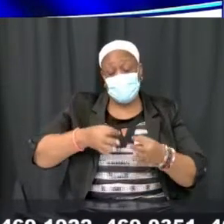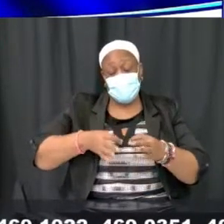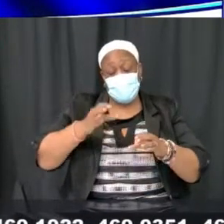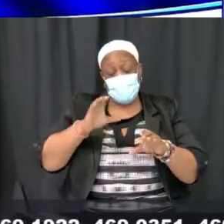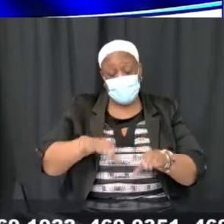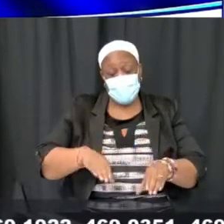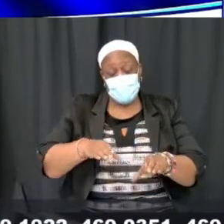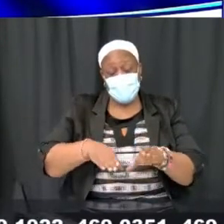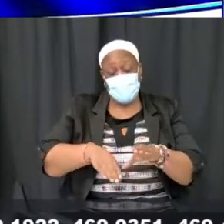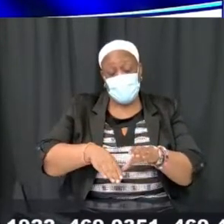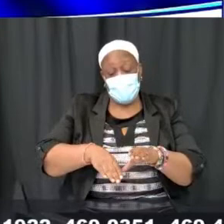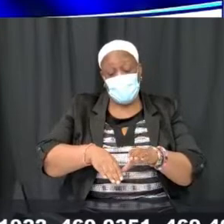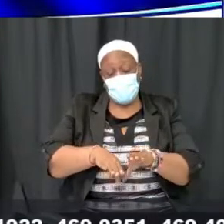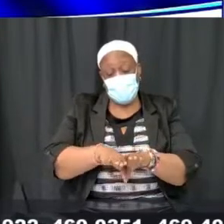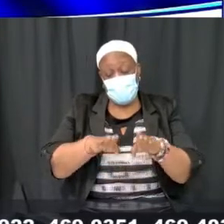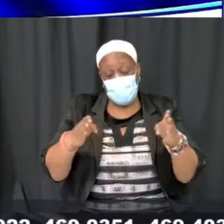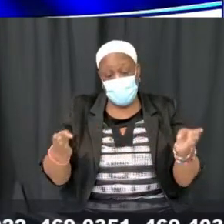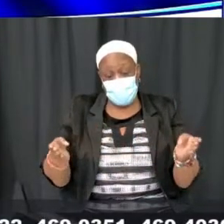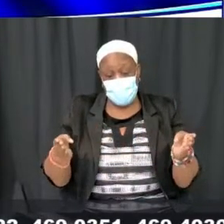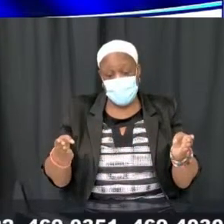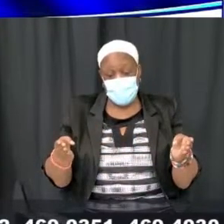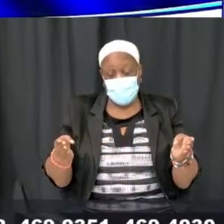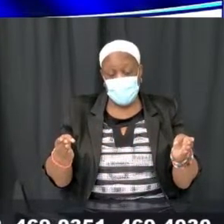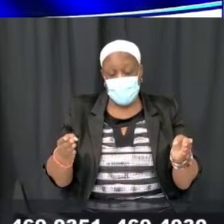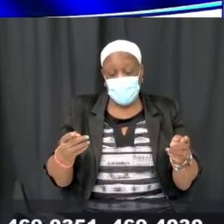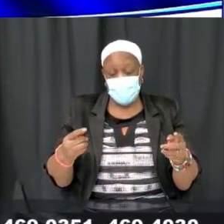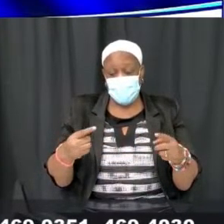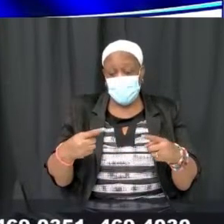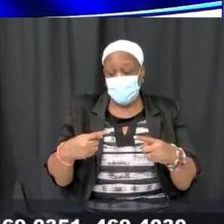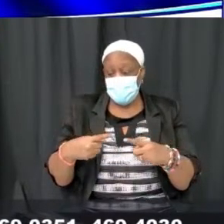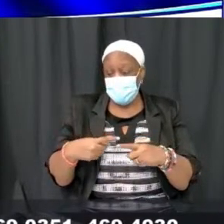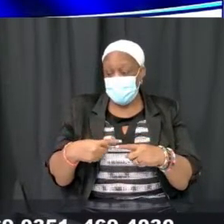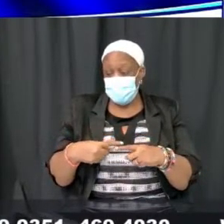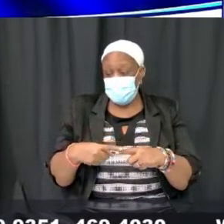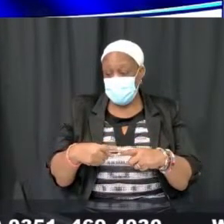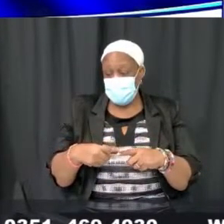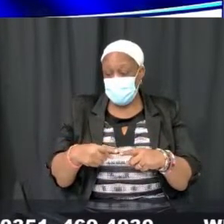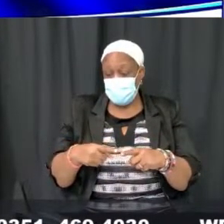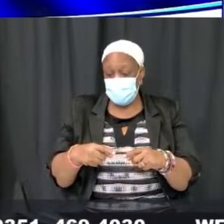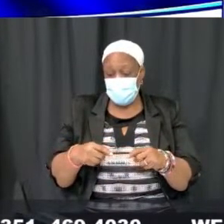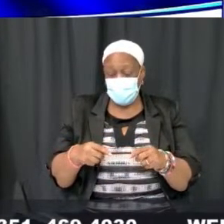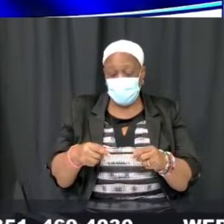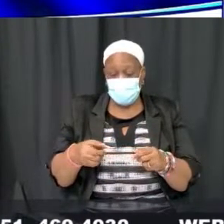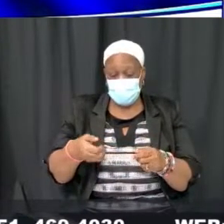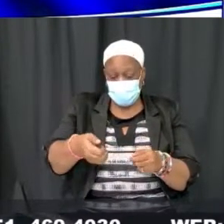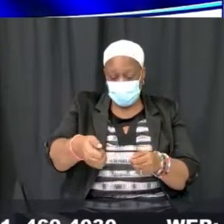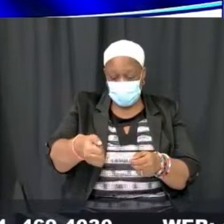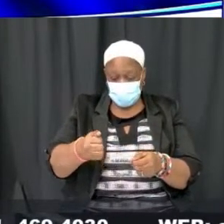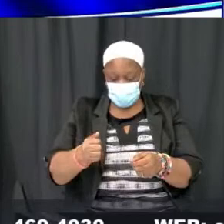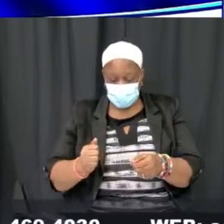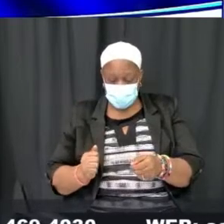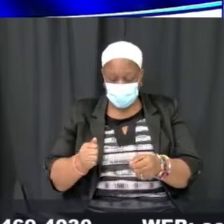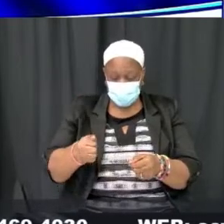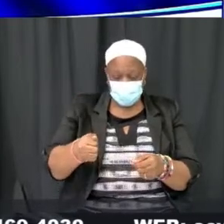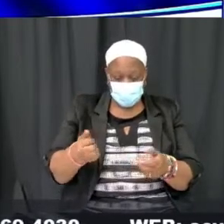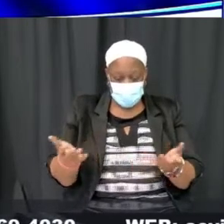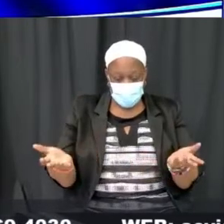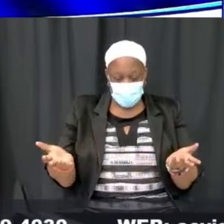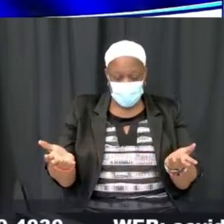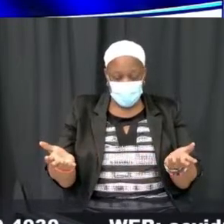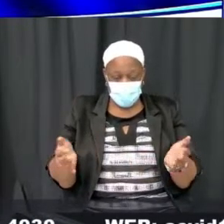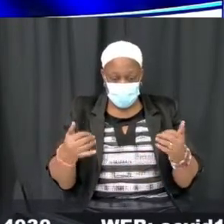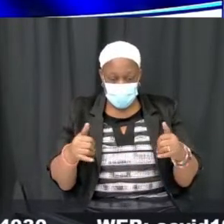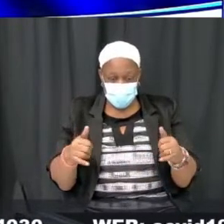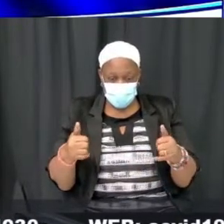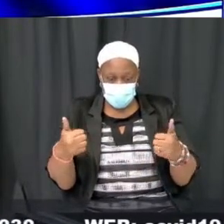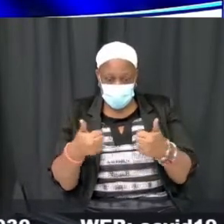that these casinos do provide a level of entertainment as well. So these are being looked